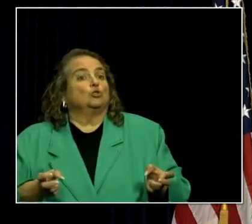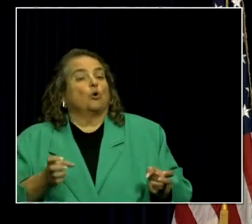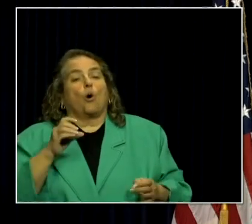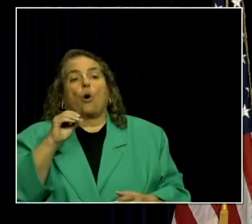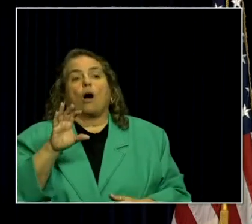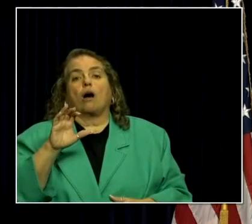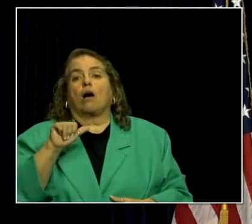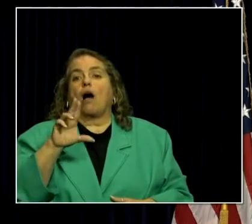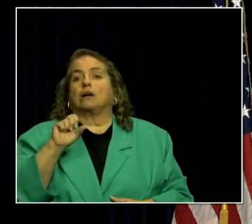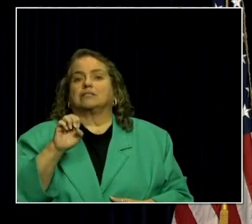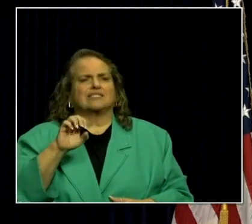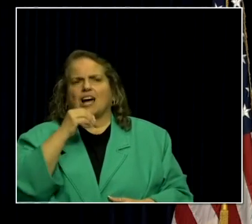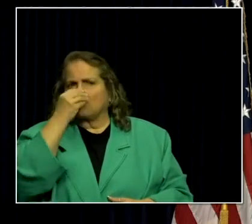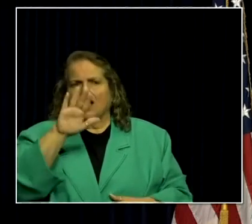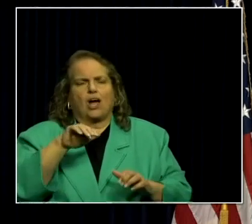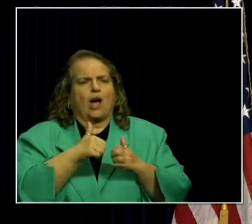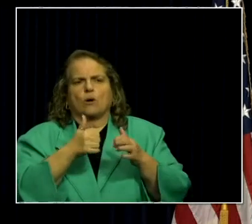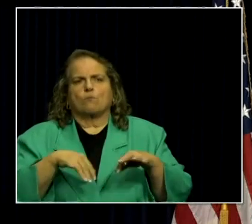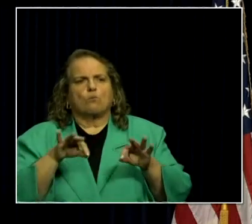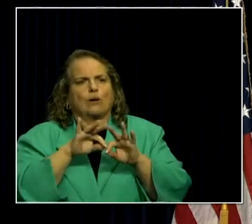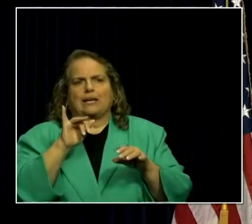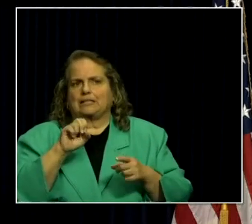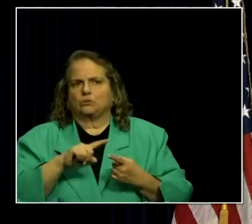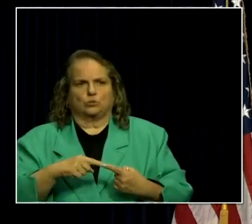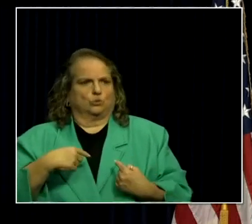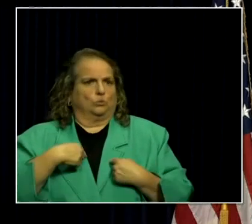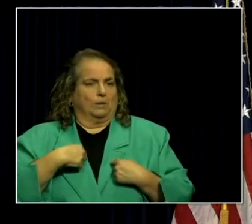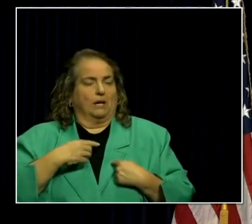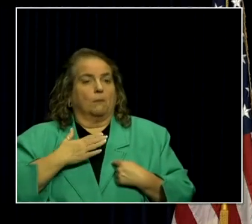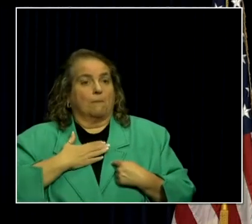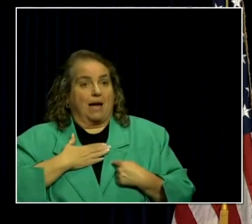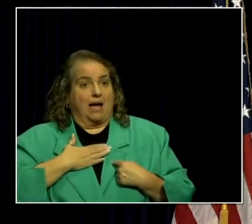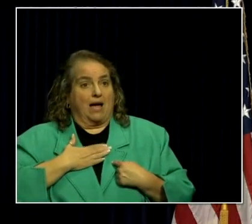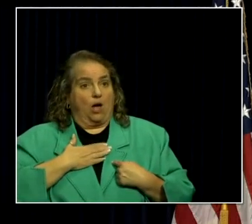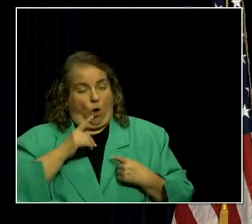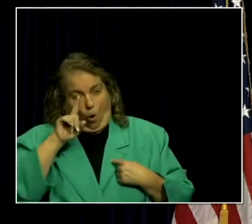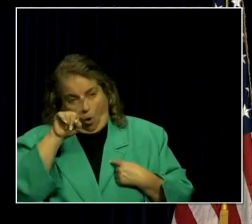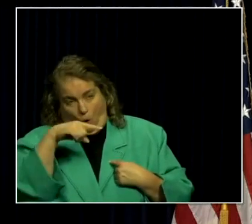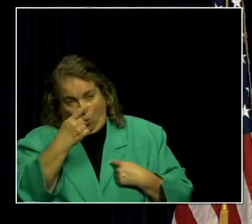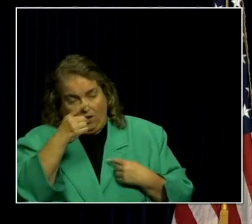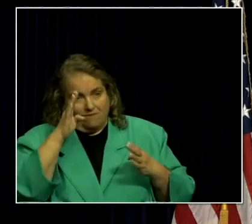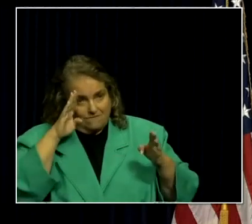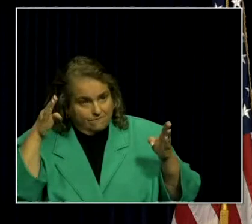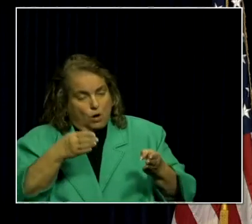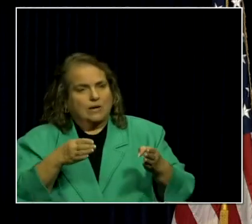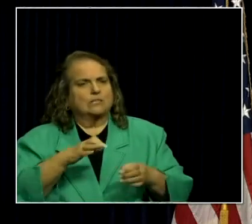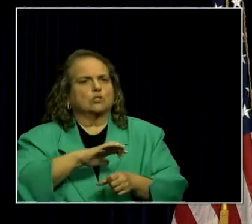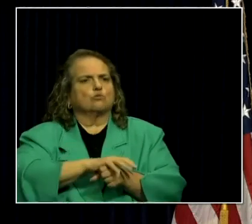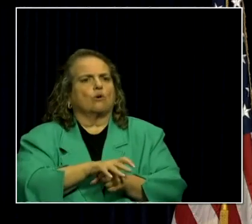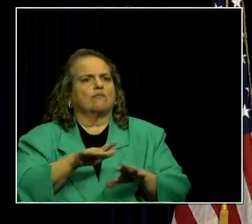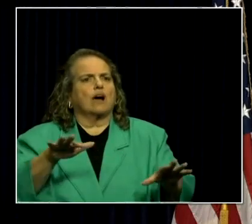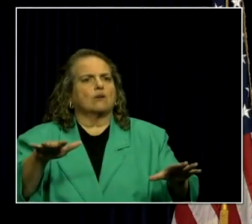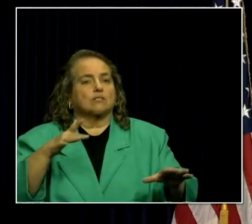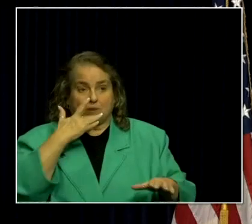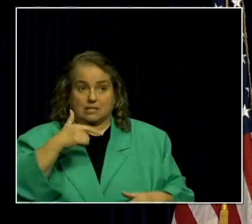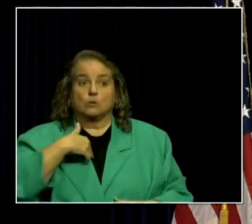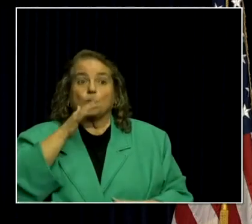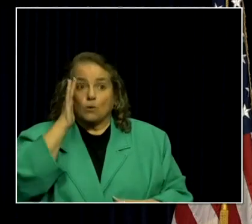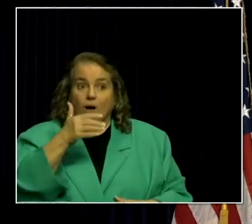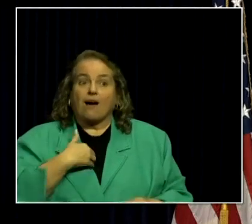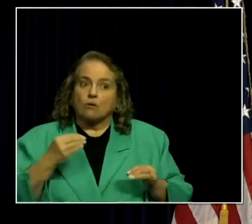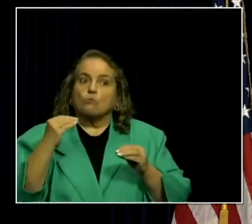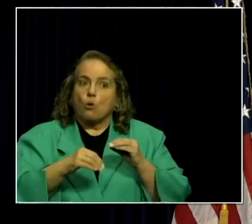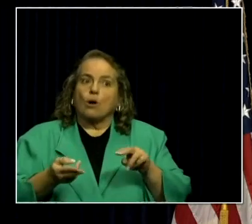no matter how important they are to me. This is my sole focus, because the surge is coming. We